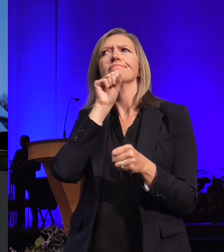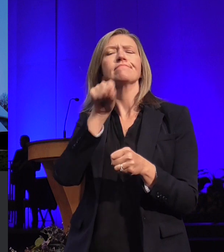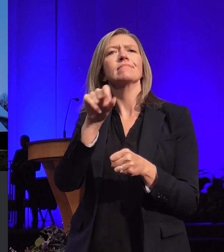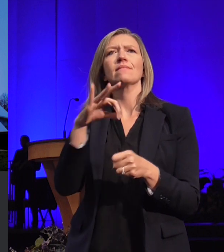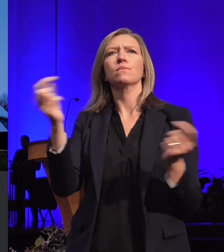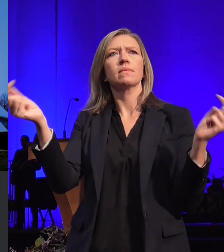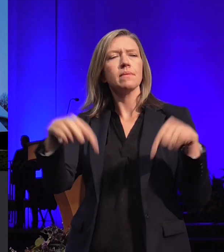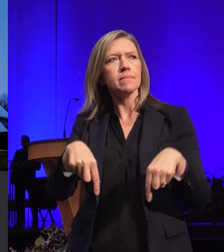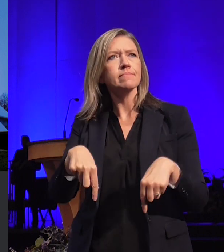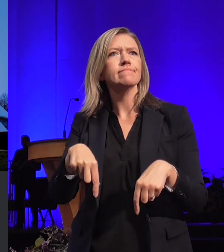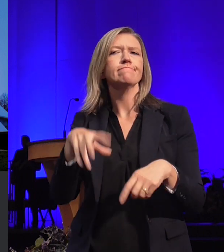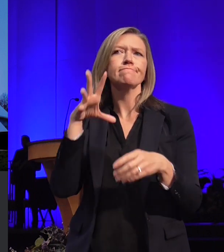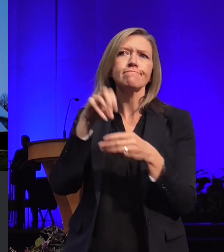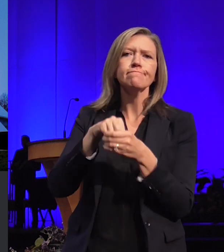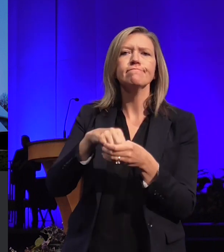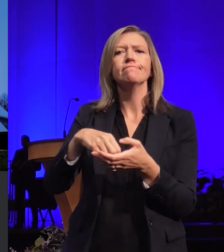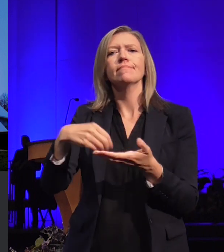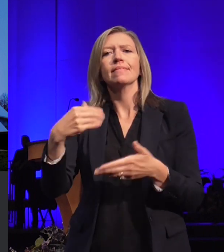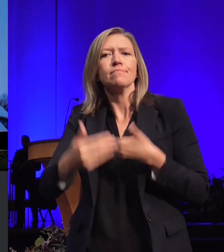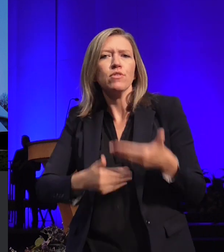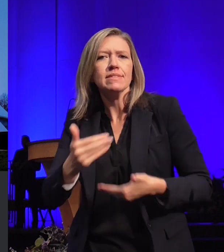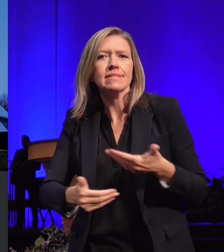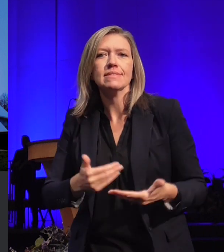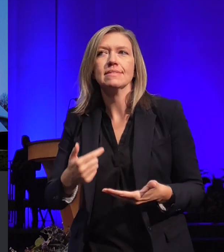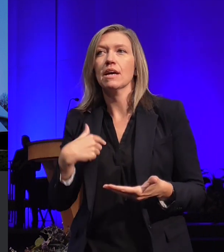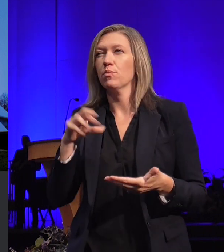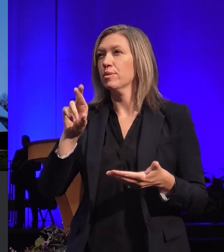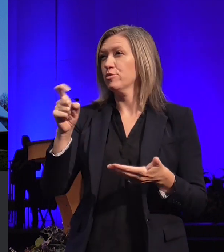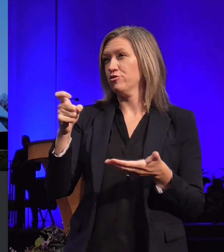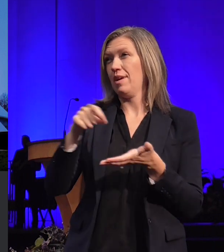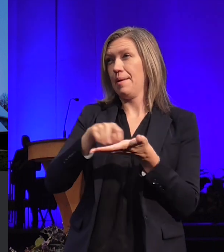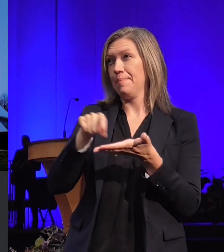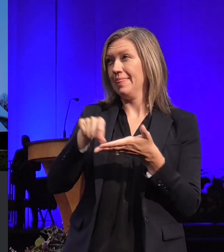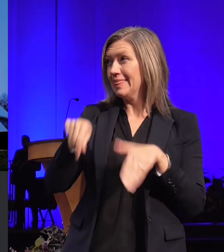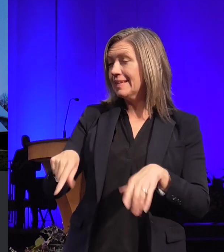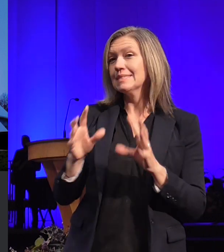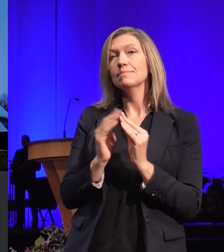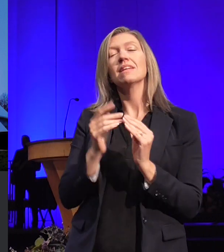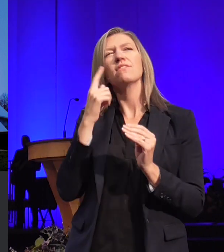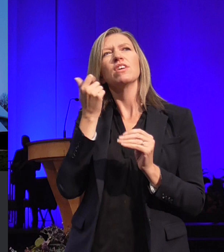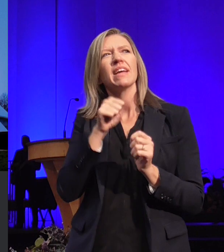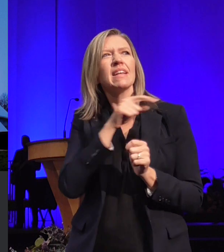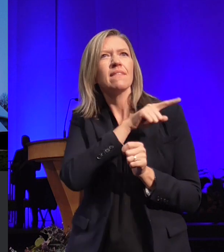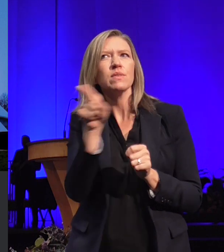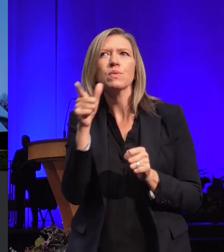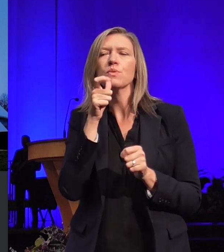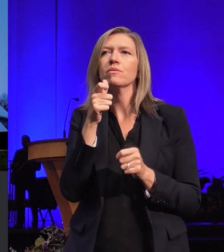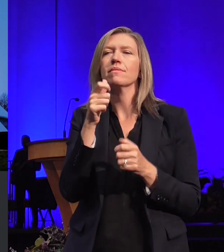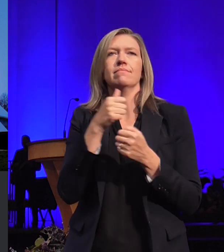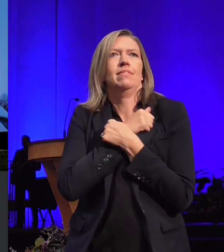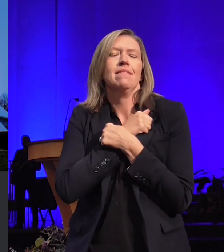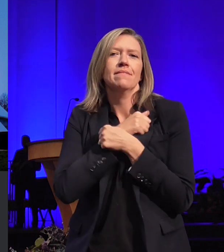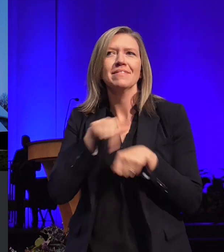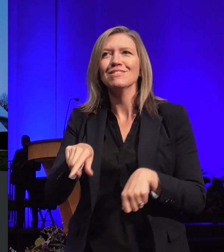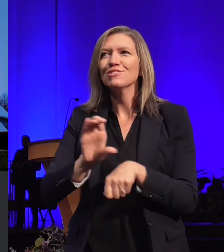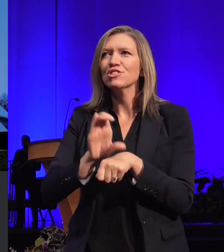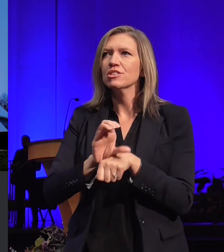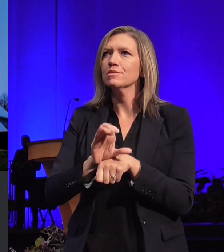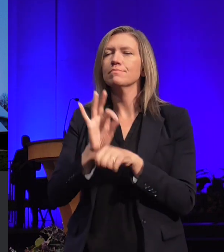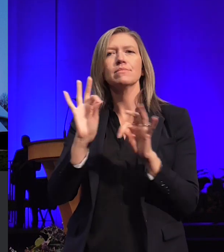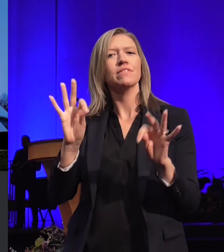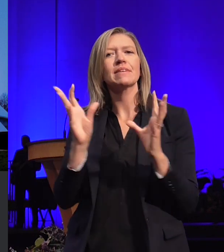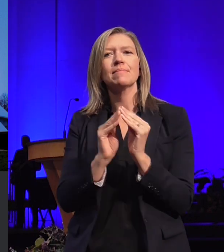come and participate in this process, and I would prescribe this meeting for any of you who love Mile High Church. It's your